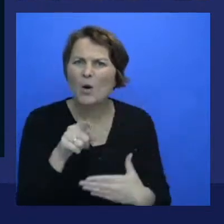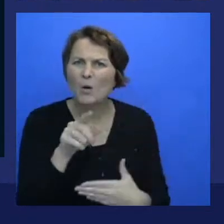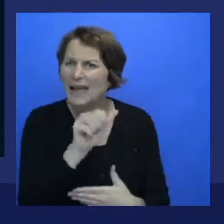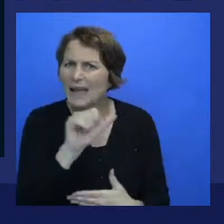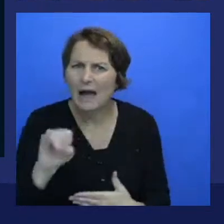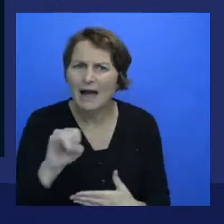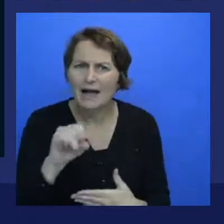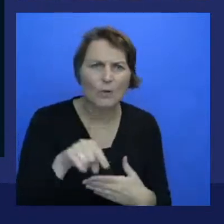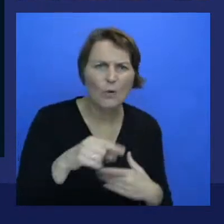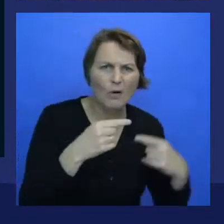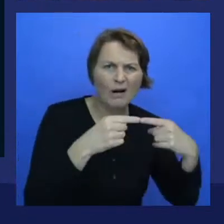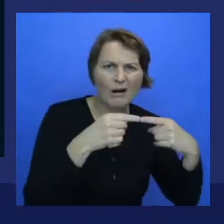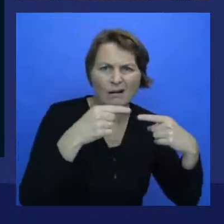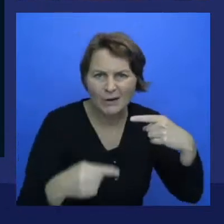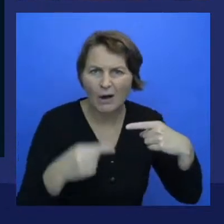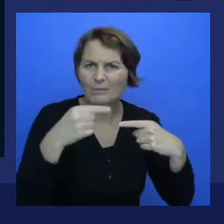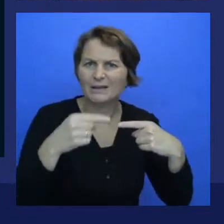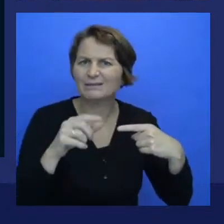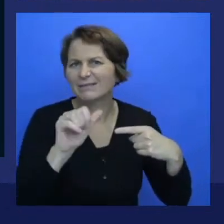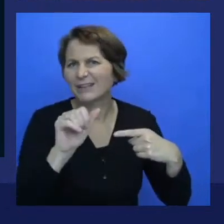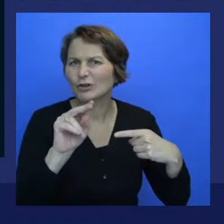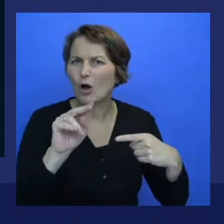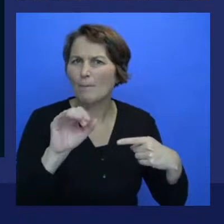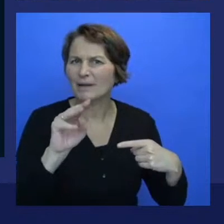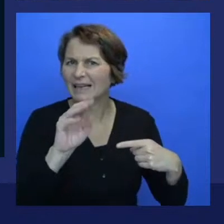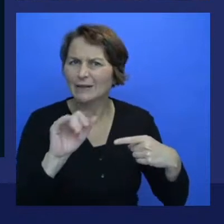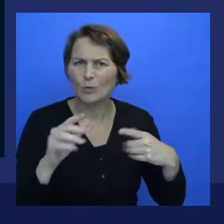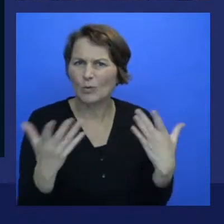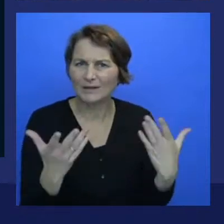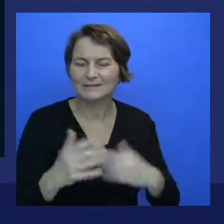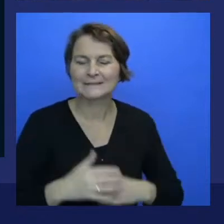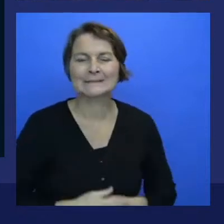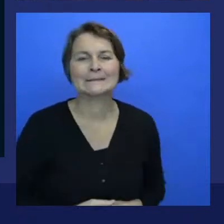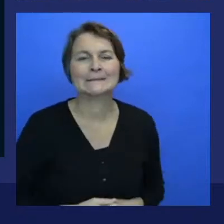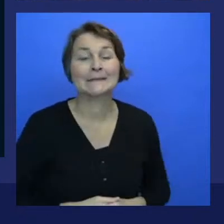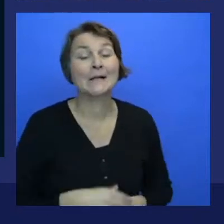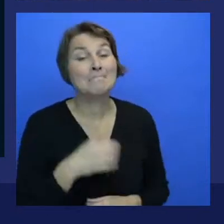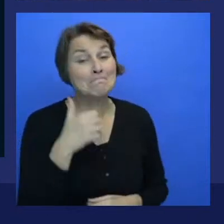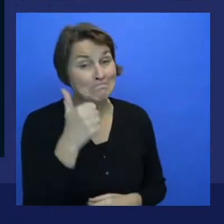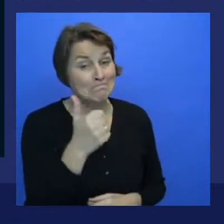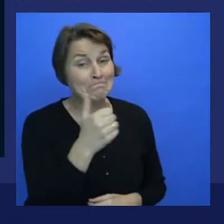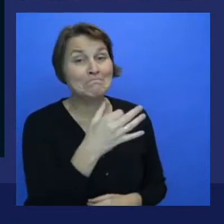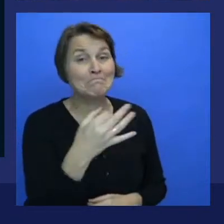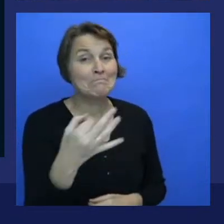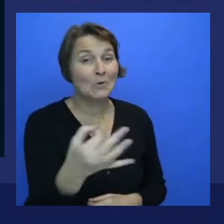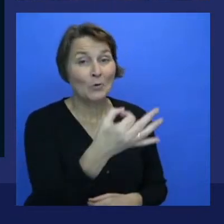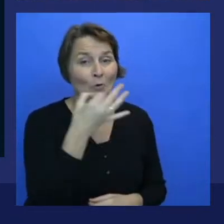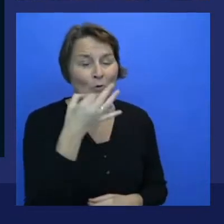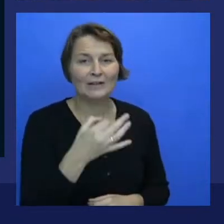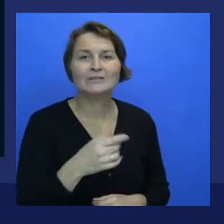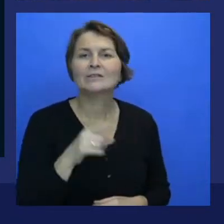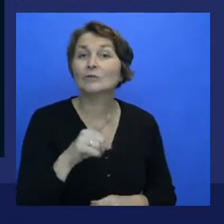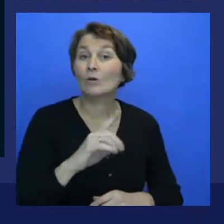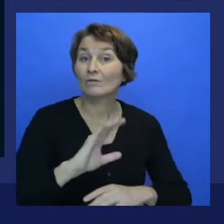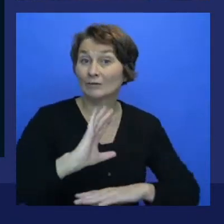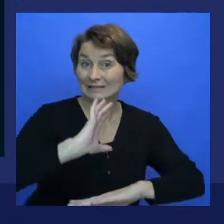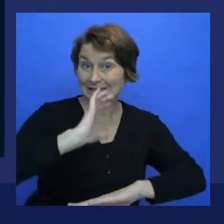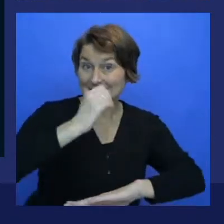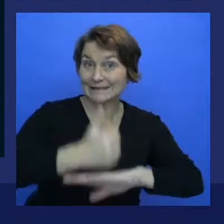Yeah, that's a good question. So you can set up your logic of